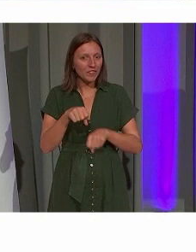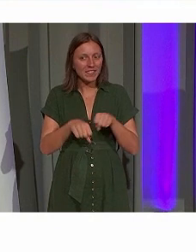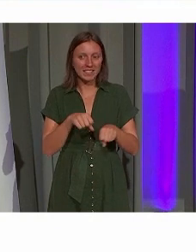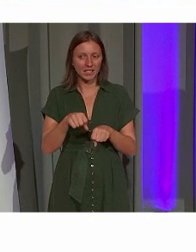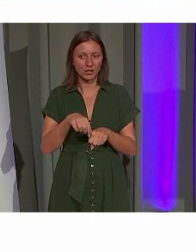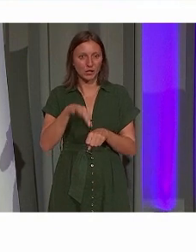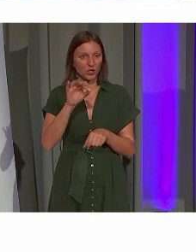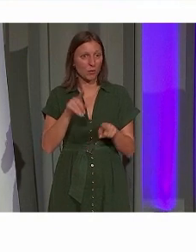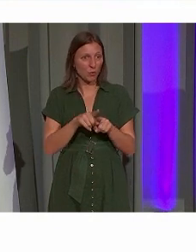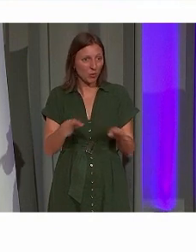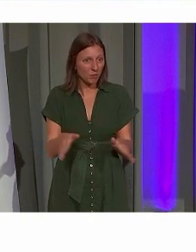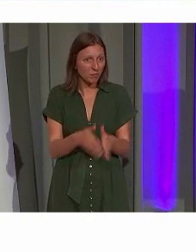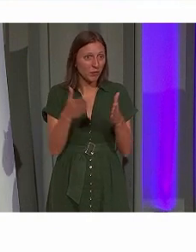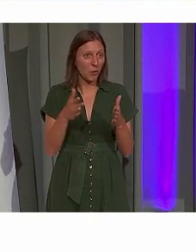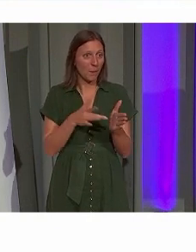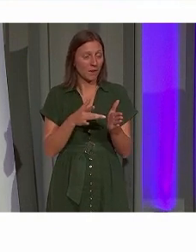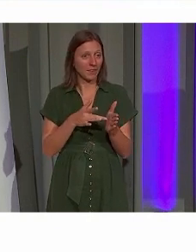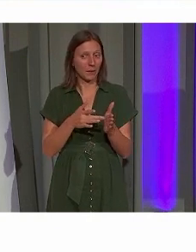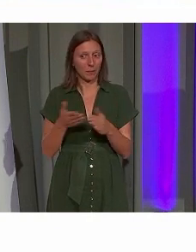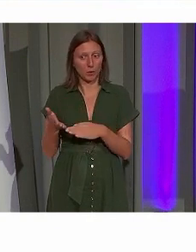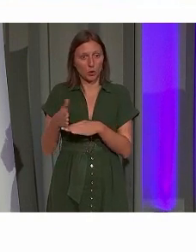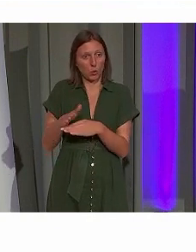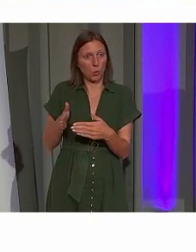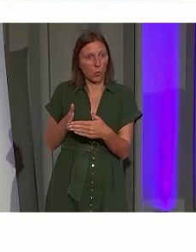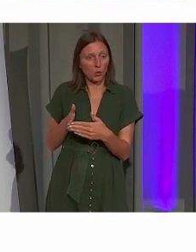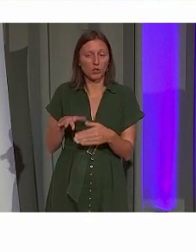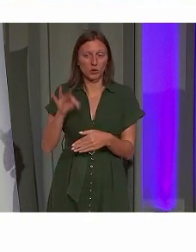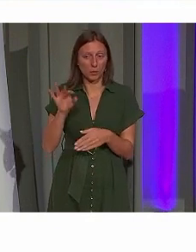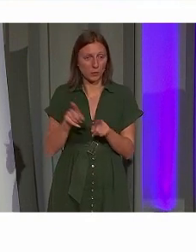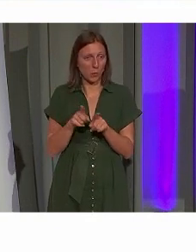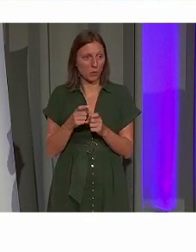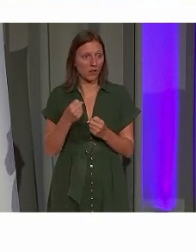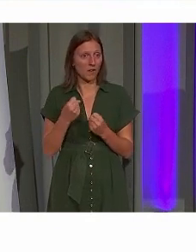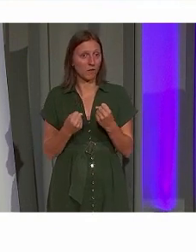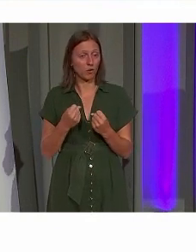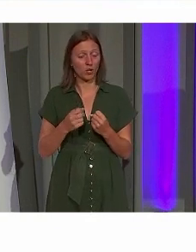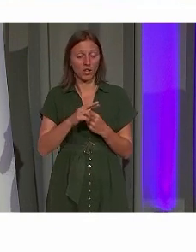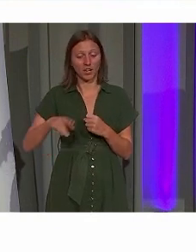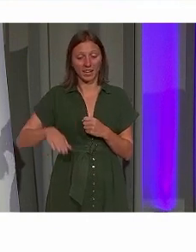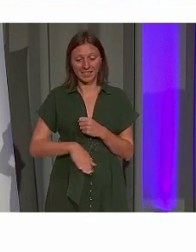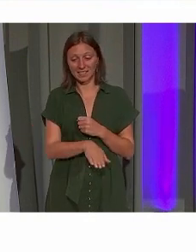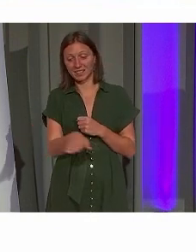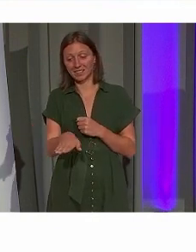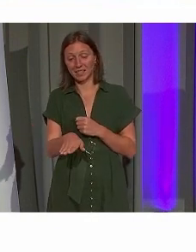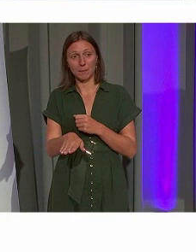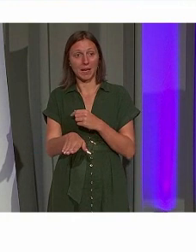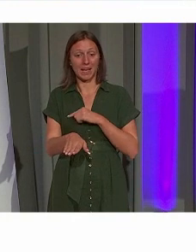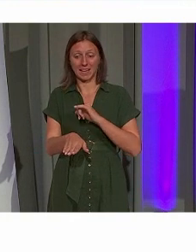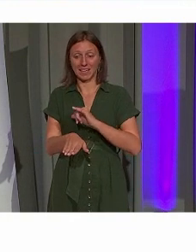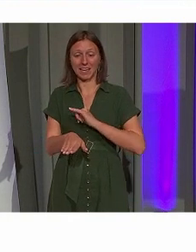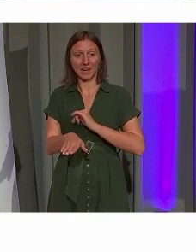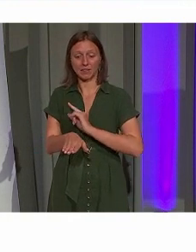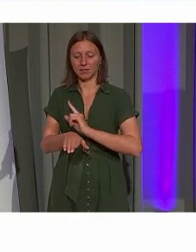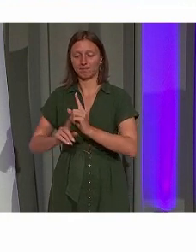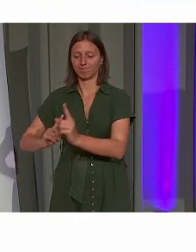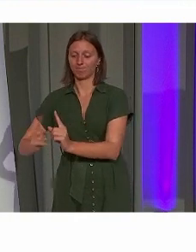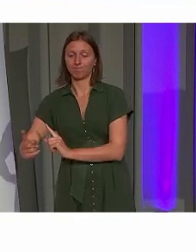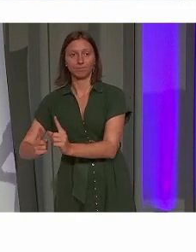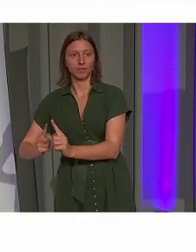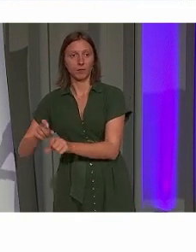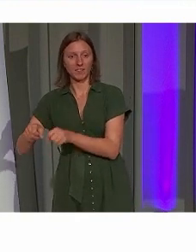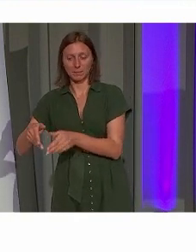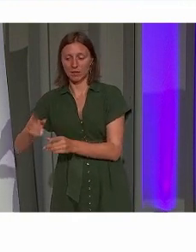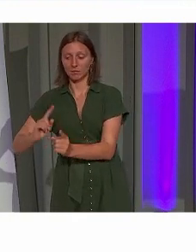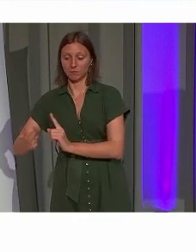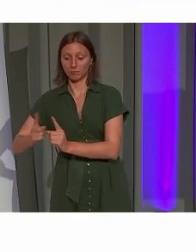about cyclists who work, who drive on a double road, and sometimes